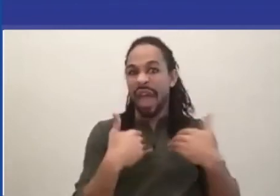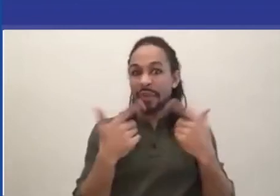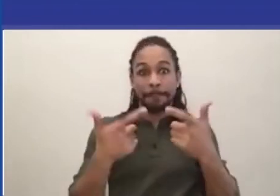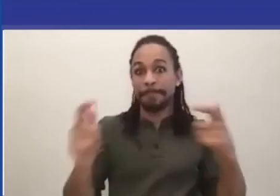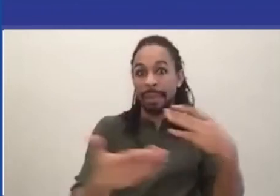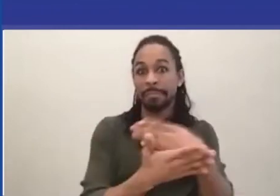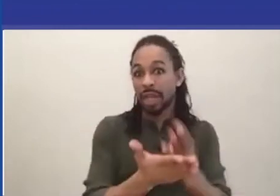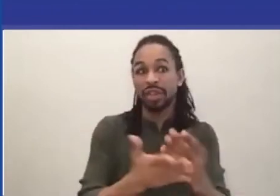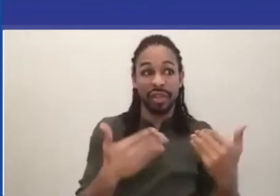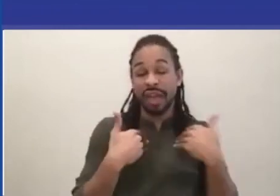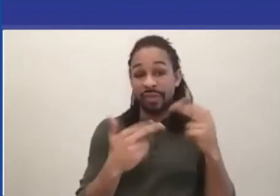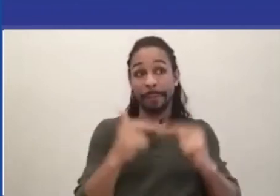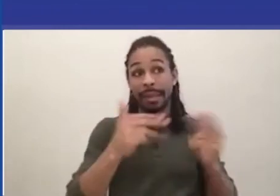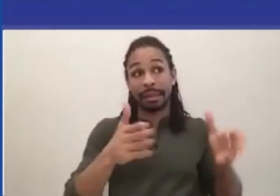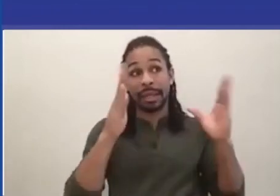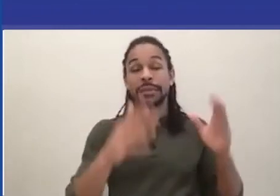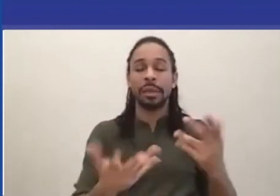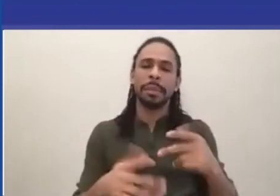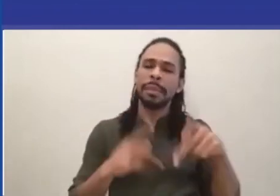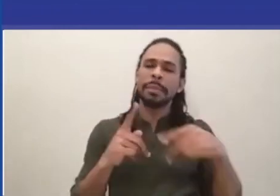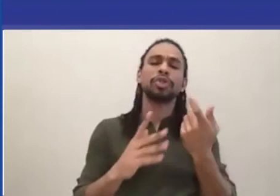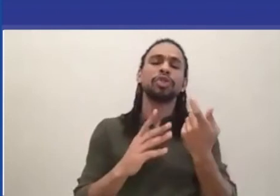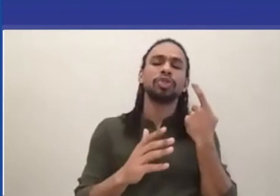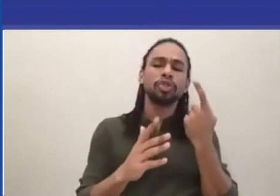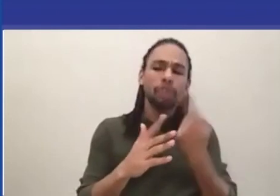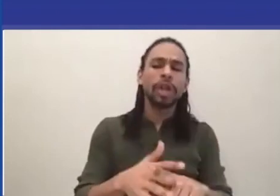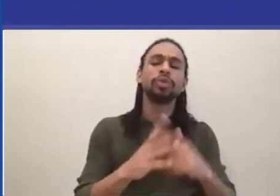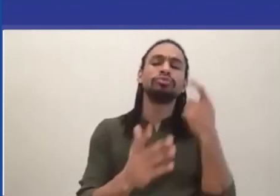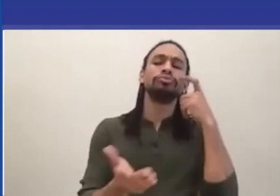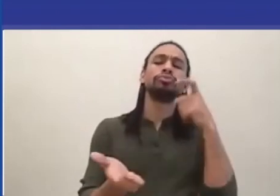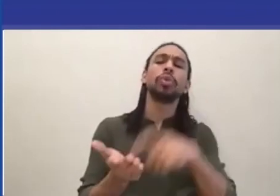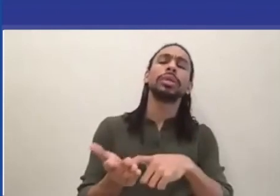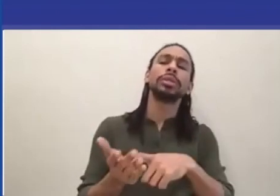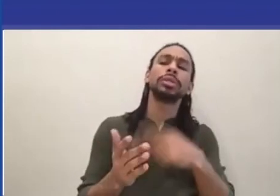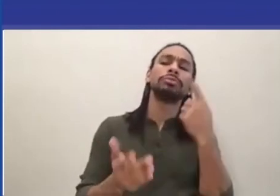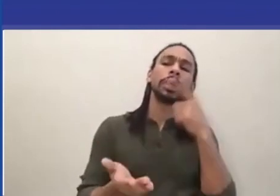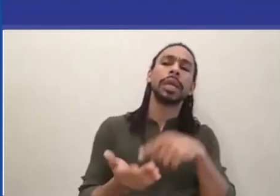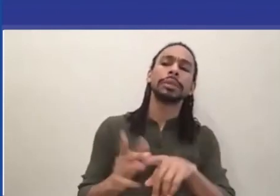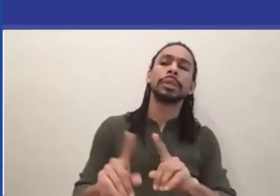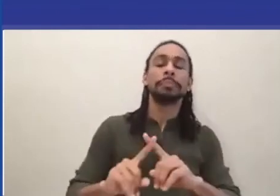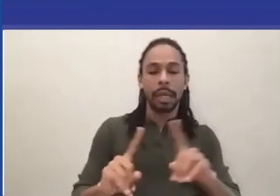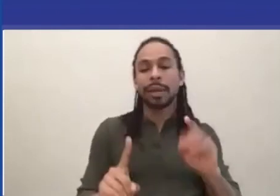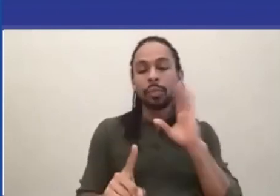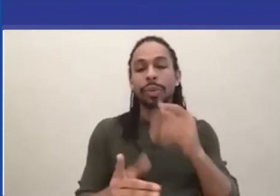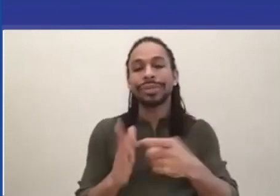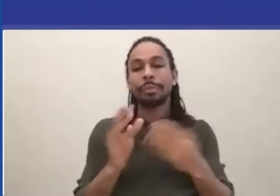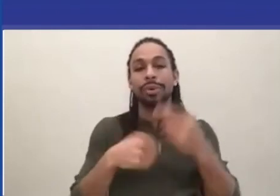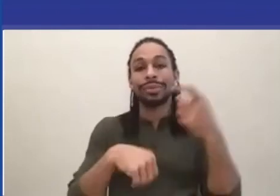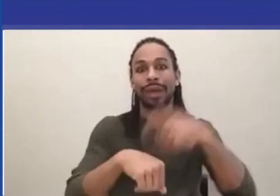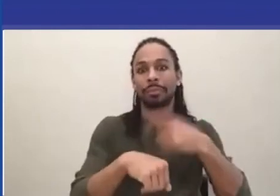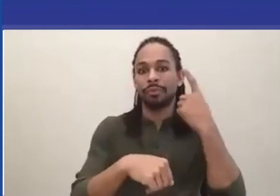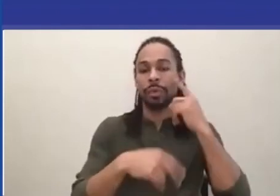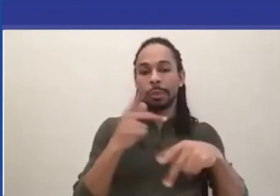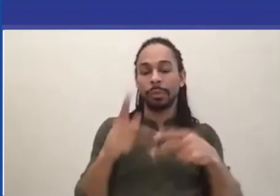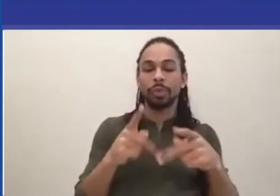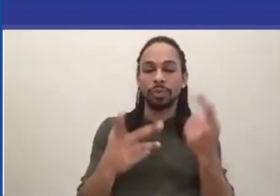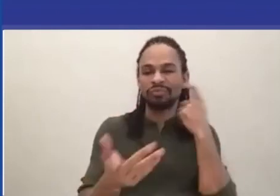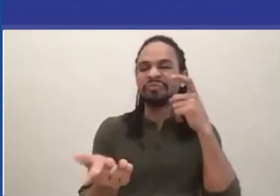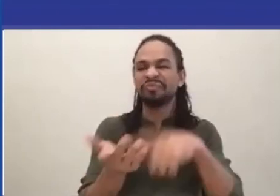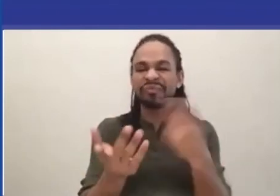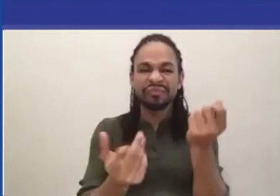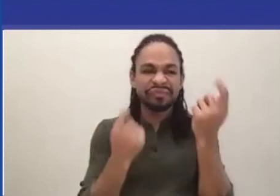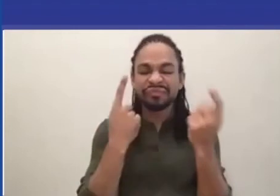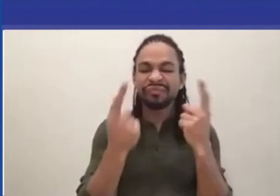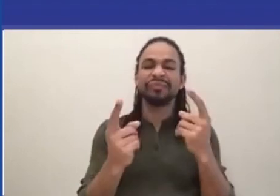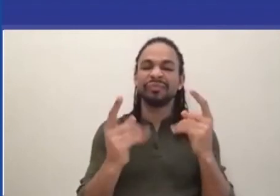time for that to turn around and to become more equitable. But there is so much inequity in terms of,